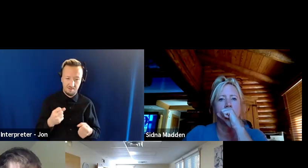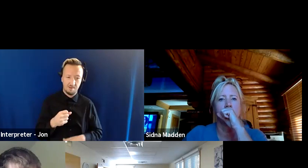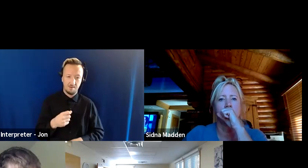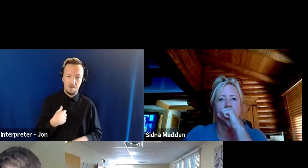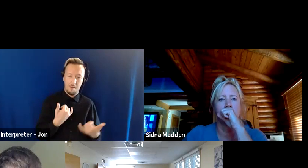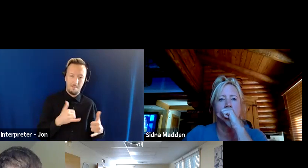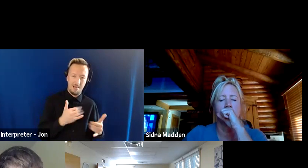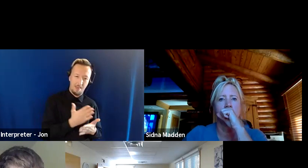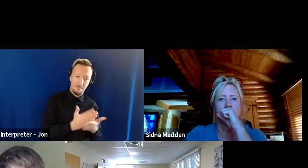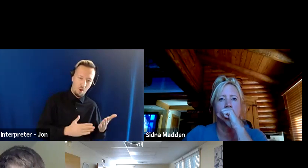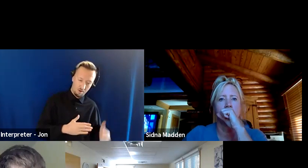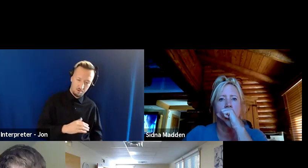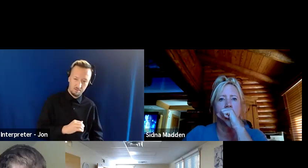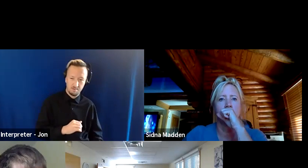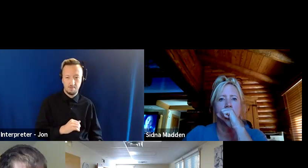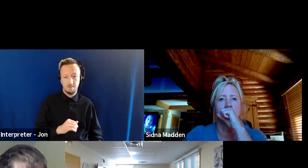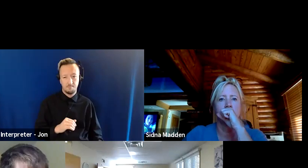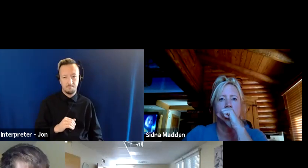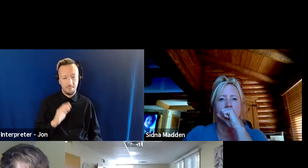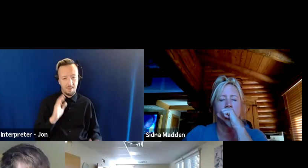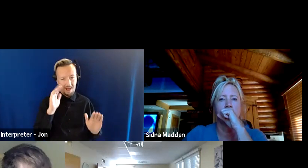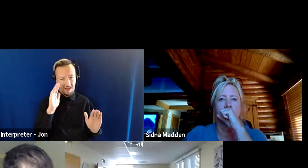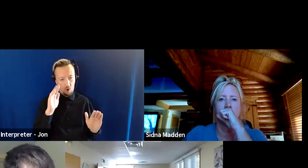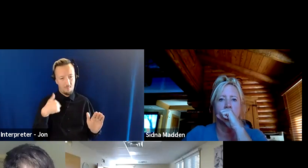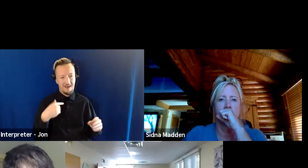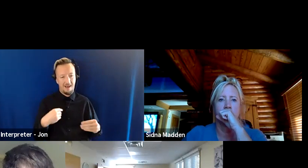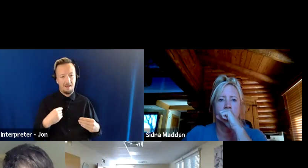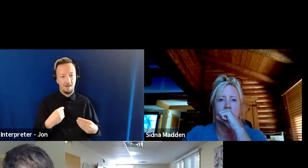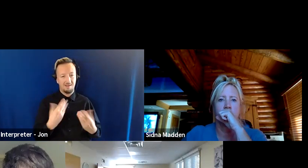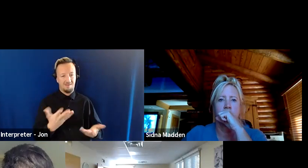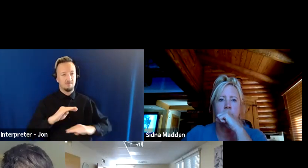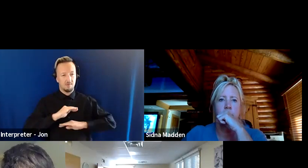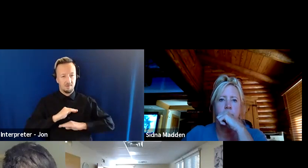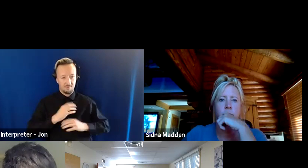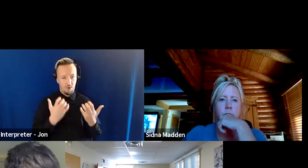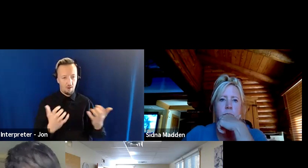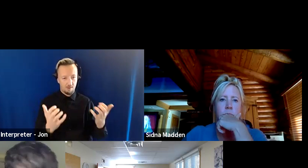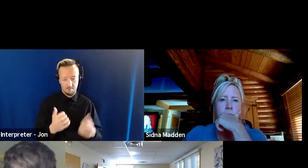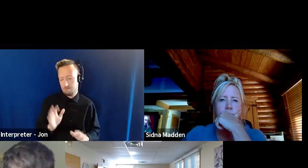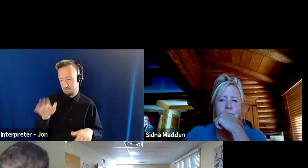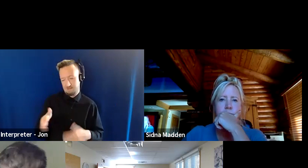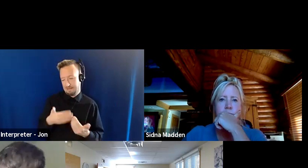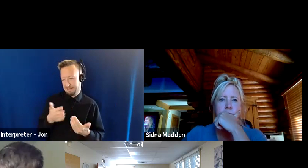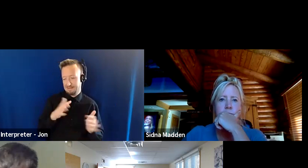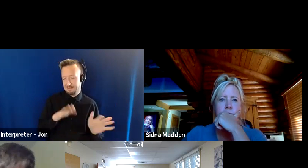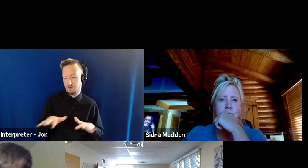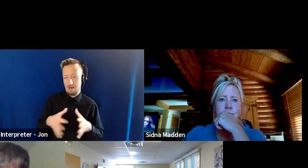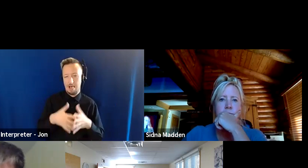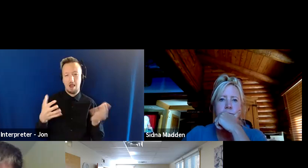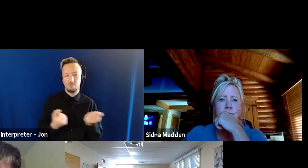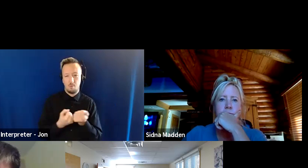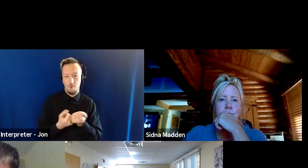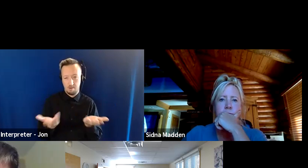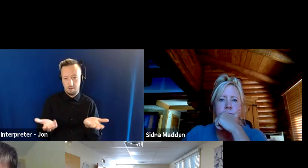the part, but I'm hoping I please the audience. oh, you're gonna do great. It's pretty casual. You got a lot of support here.